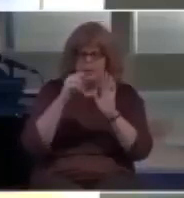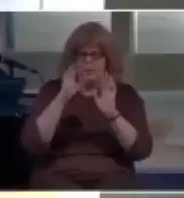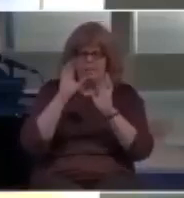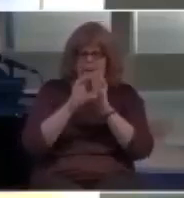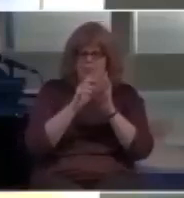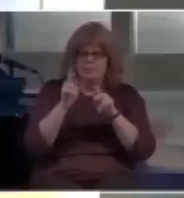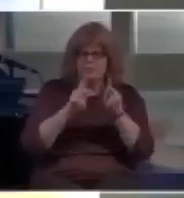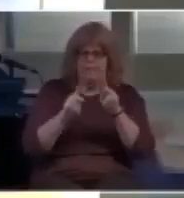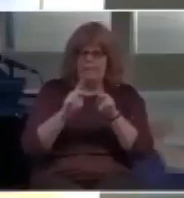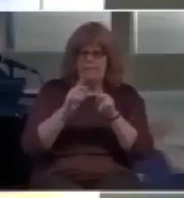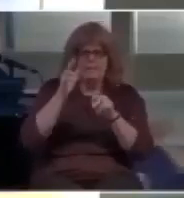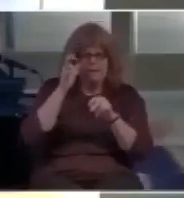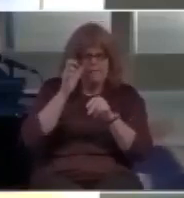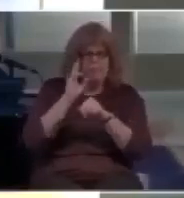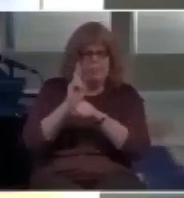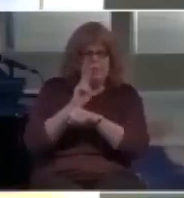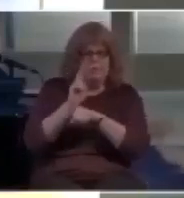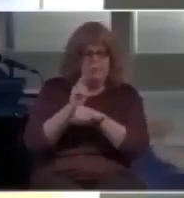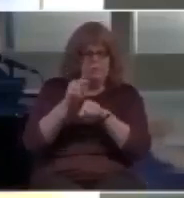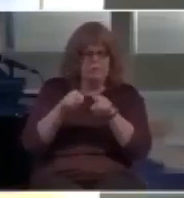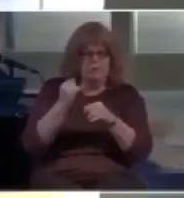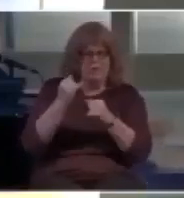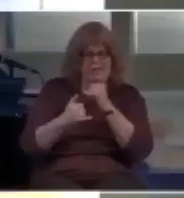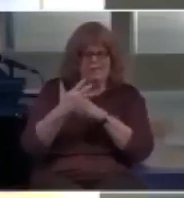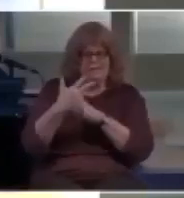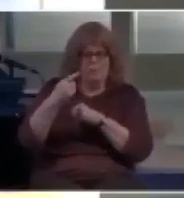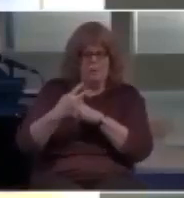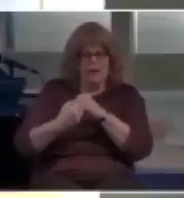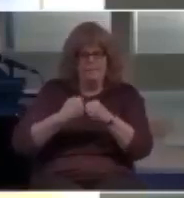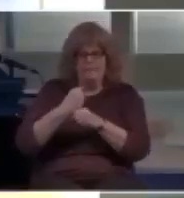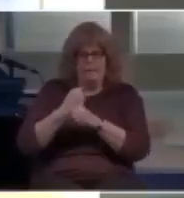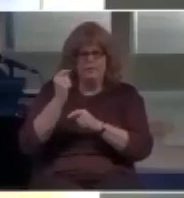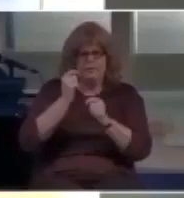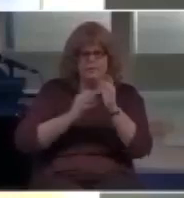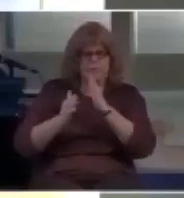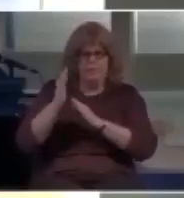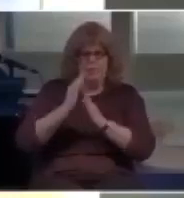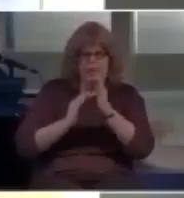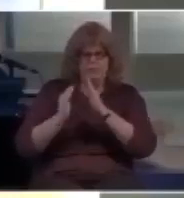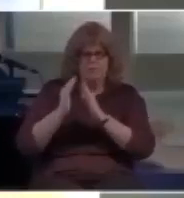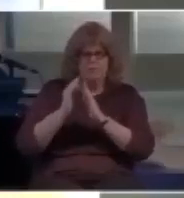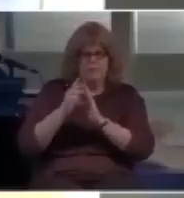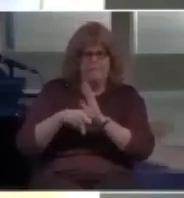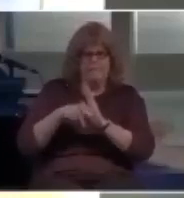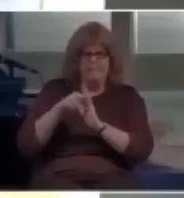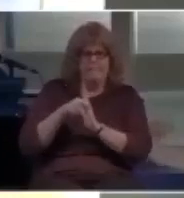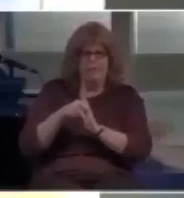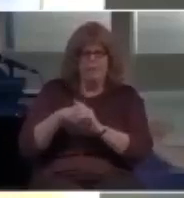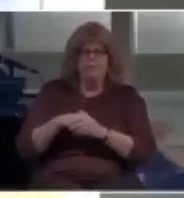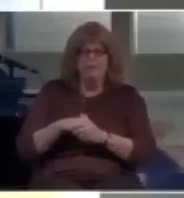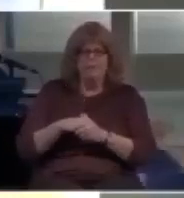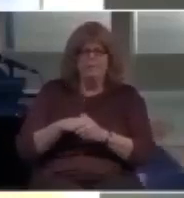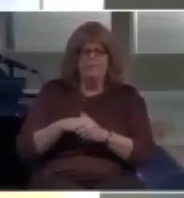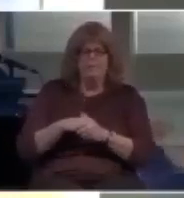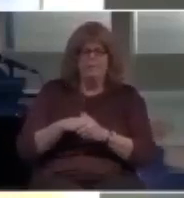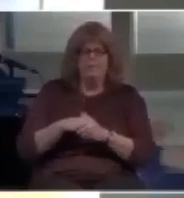use, especially during those last 3.5 years of the tribulation period, as